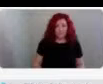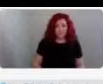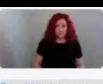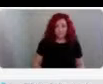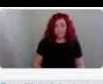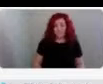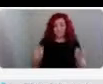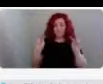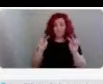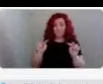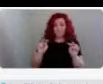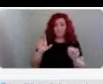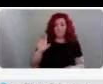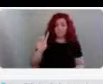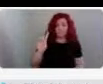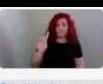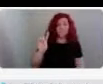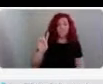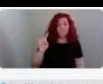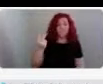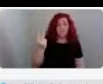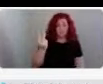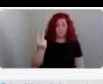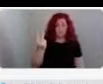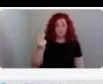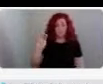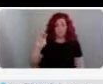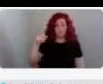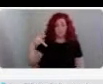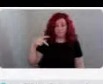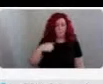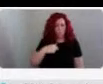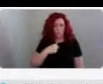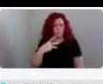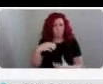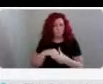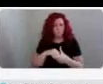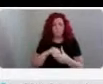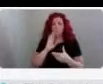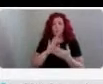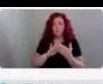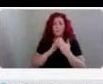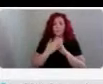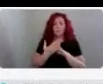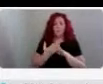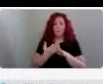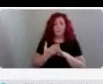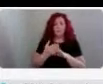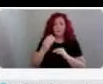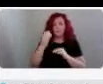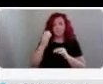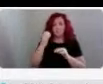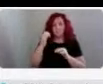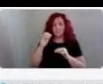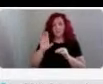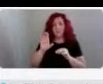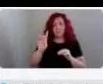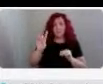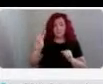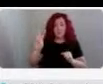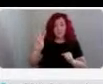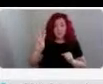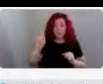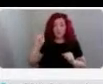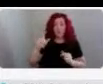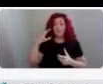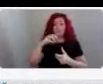congressional district map cd2 which we are but will become supposedly cd6 it should